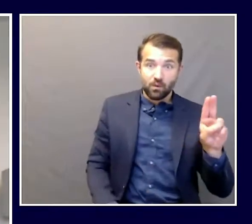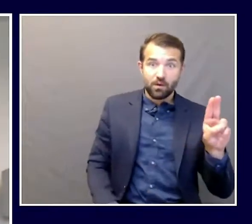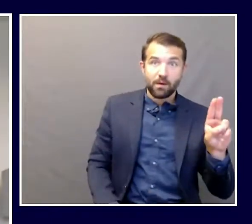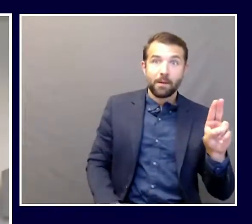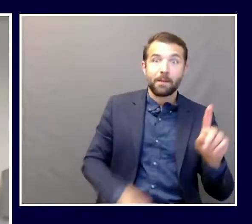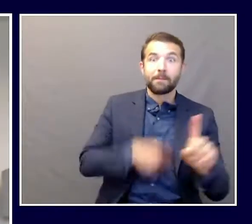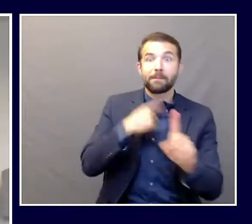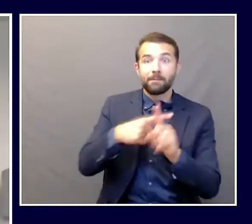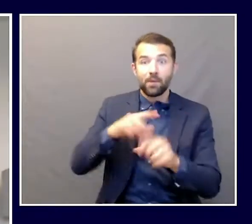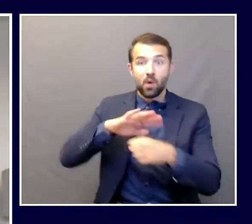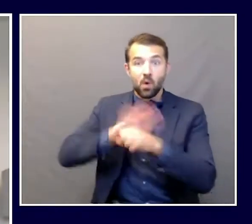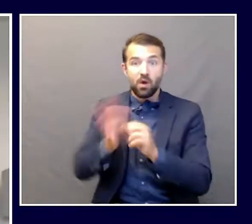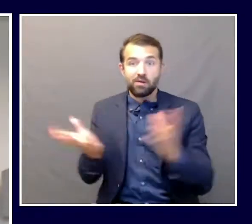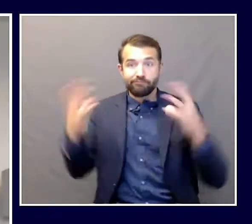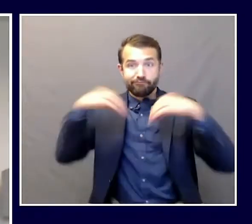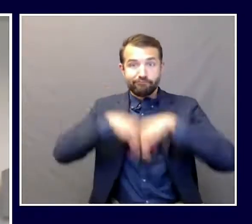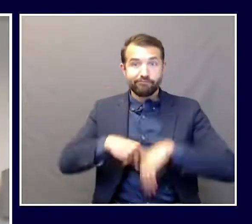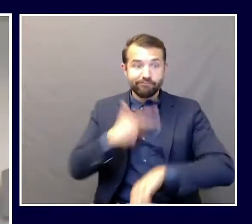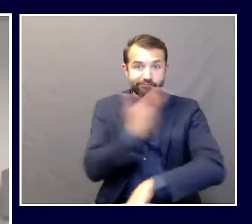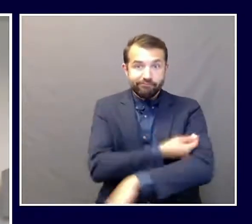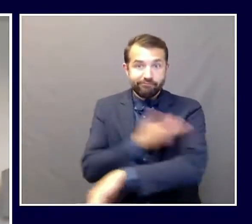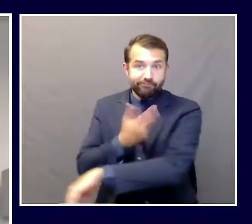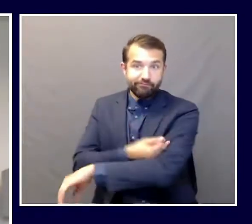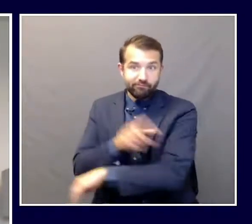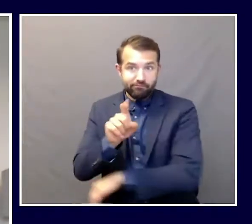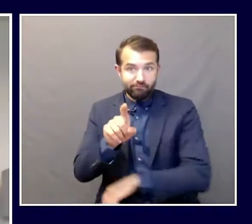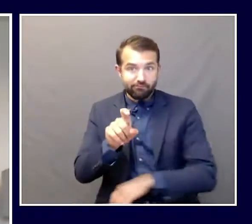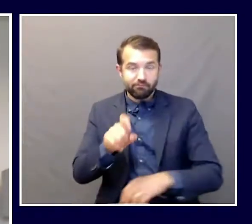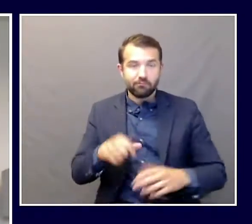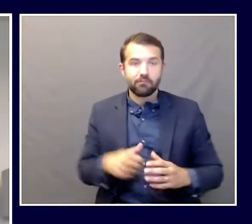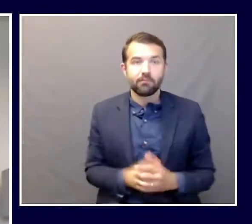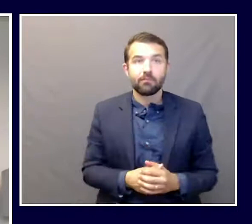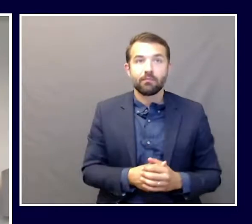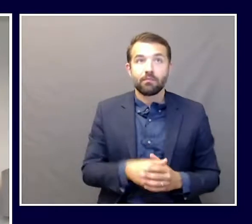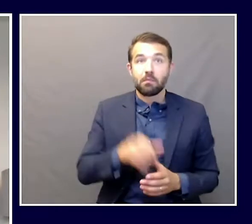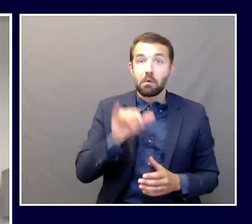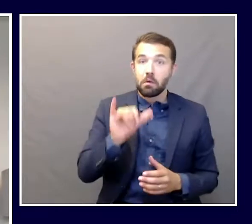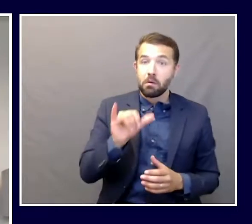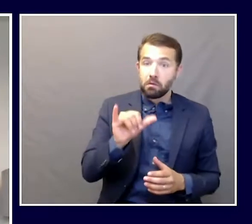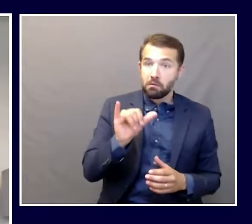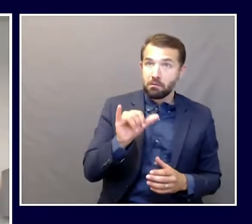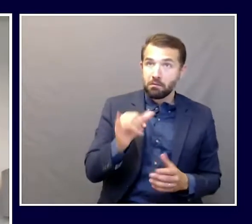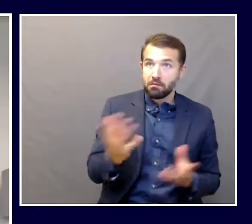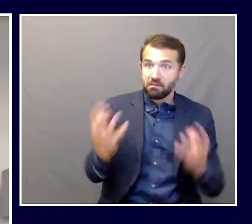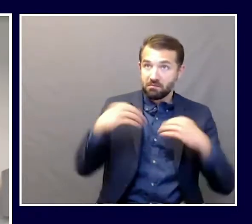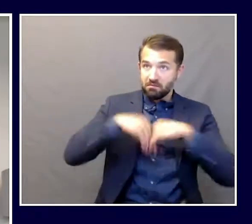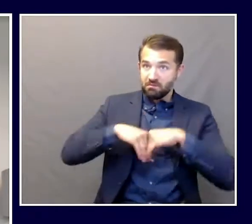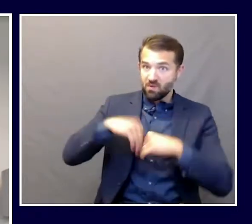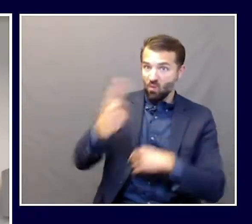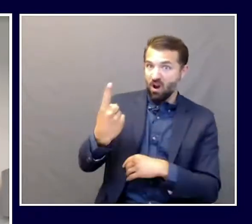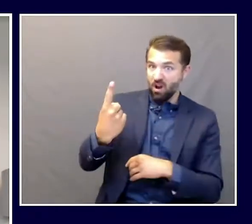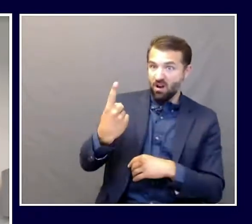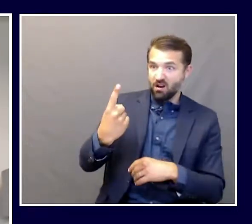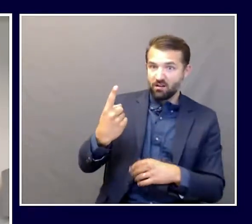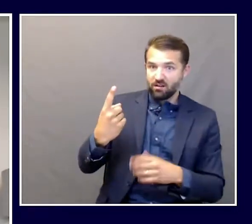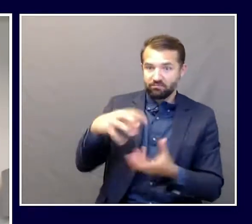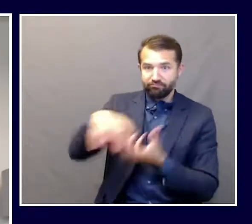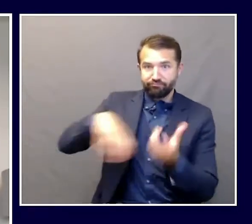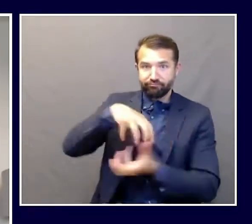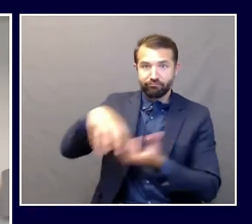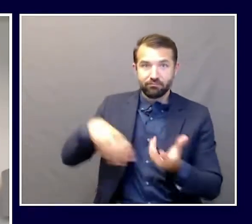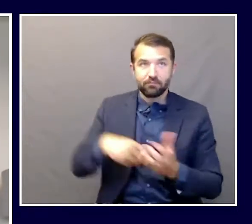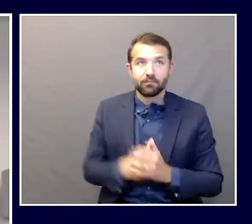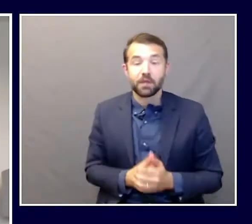we are with boosters. Let me say this at the outset. We, the state of Maine